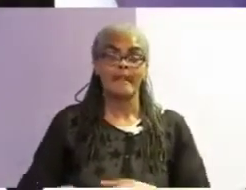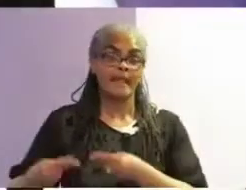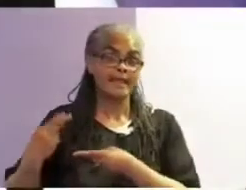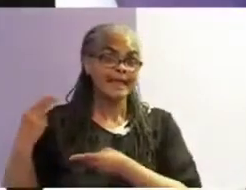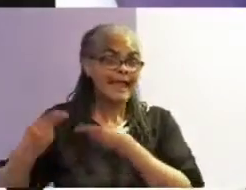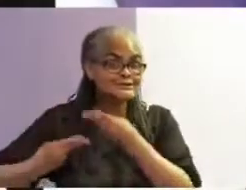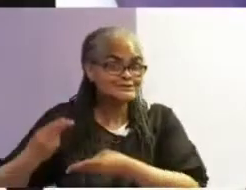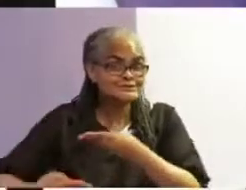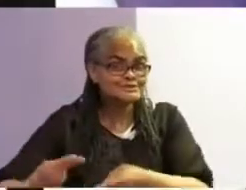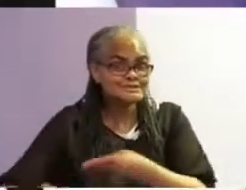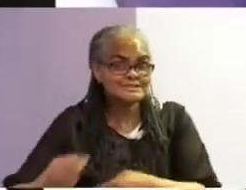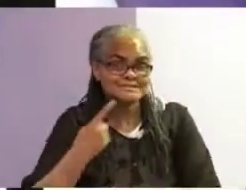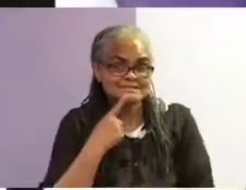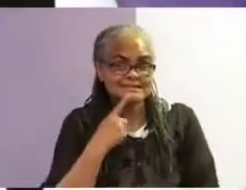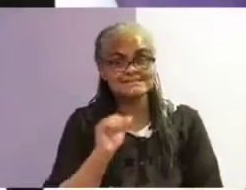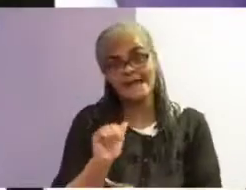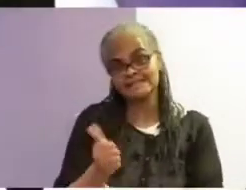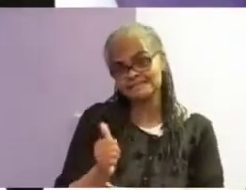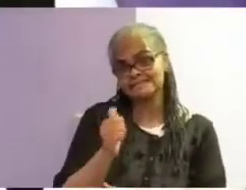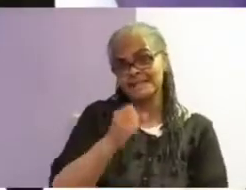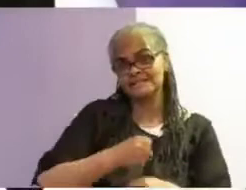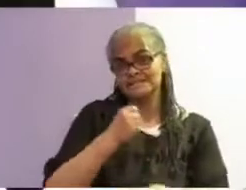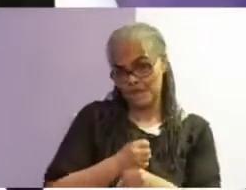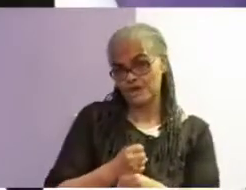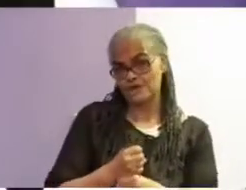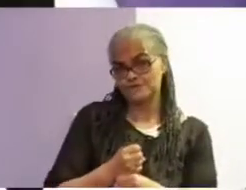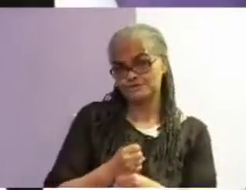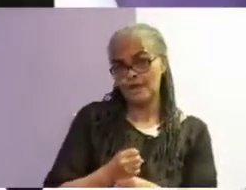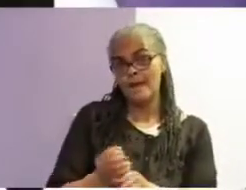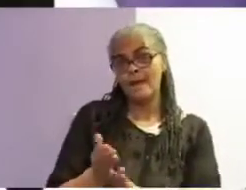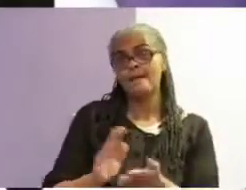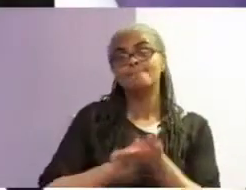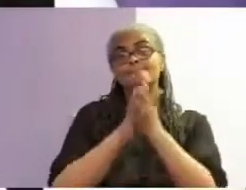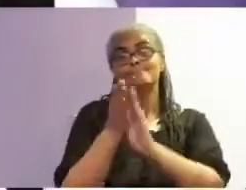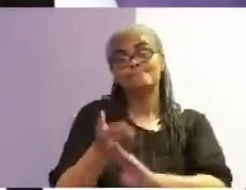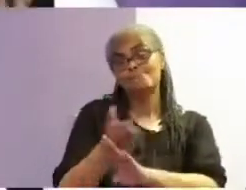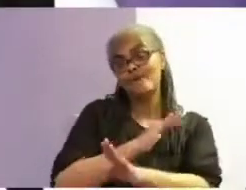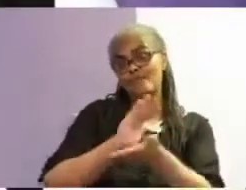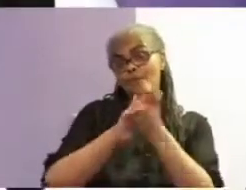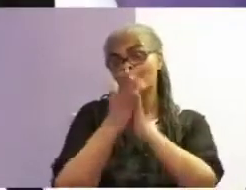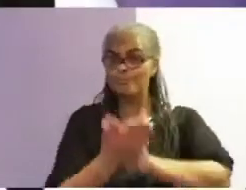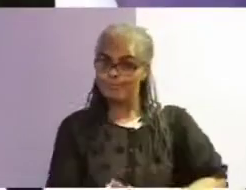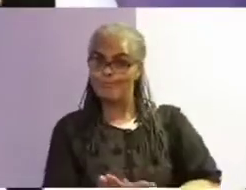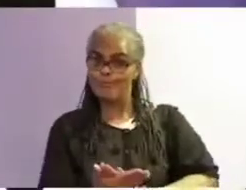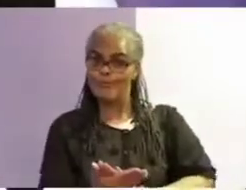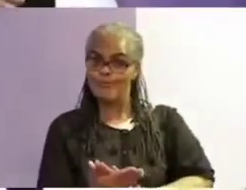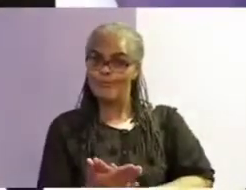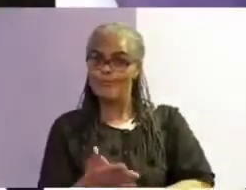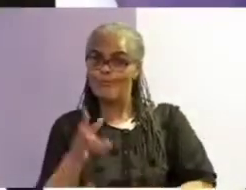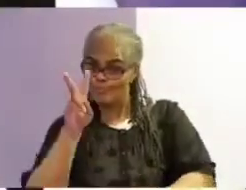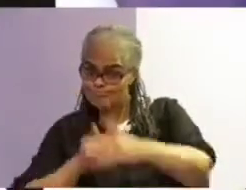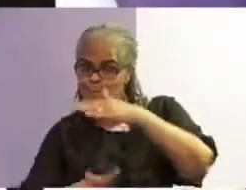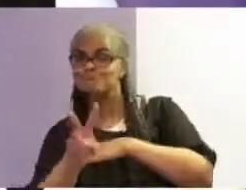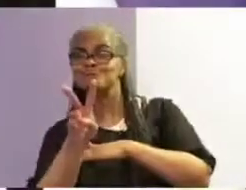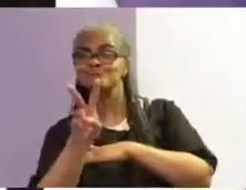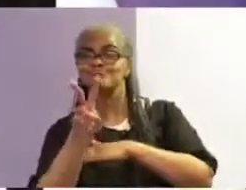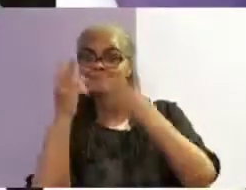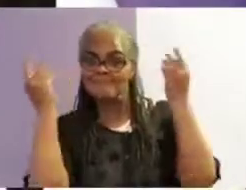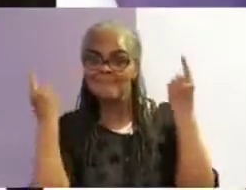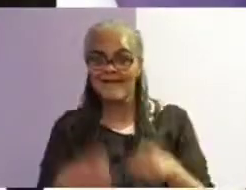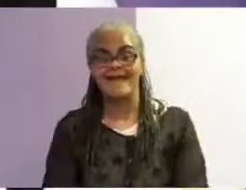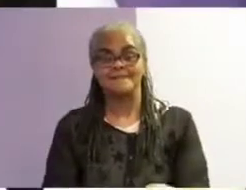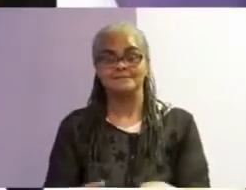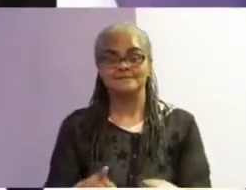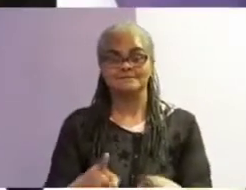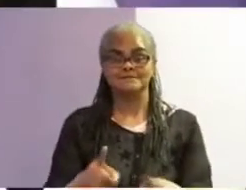years. He had a prophecy that didn't come to pass. For